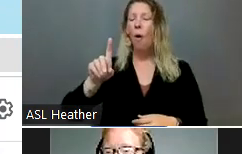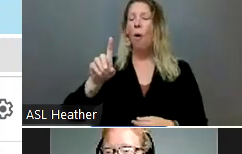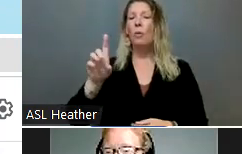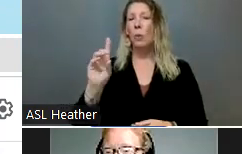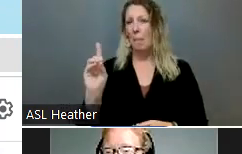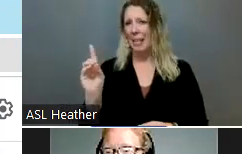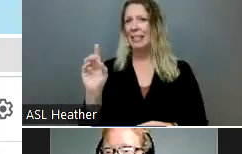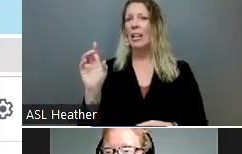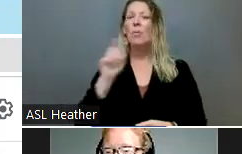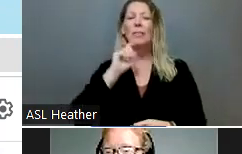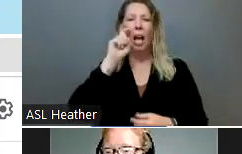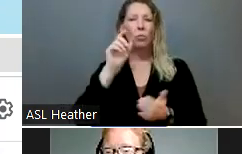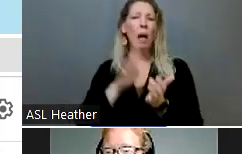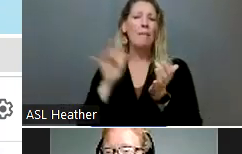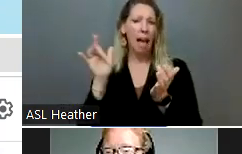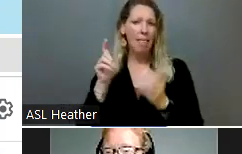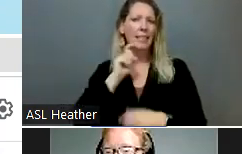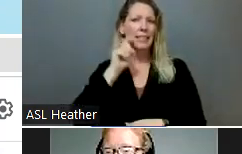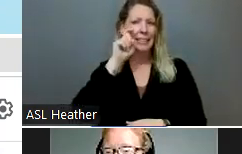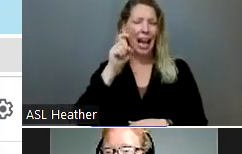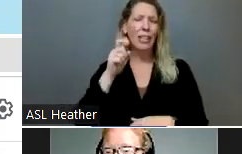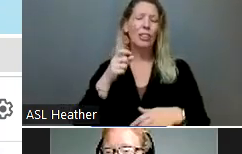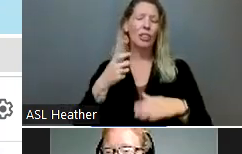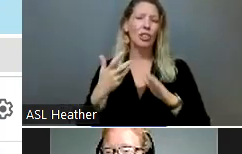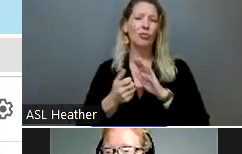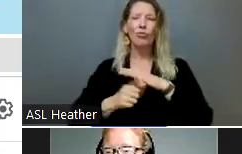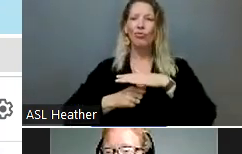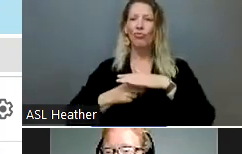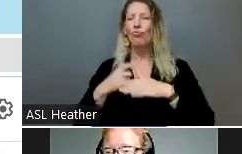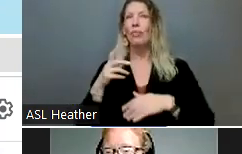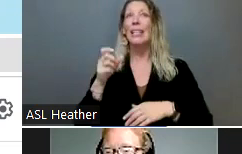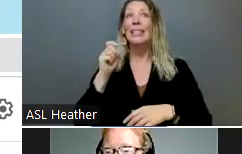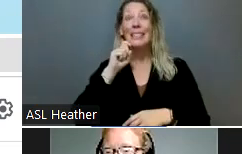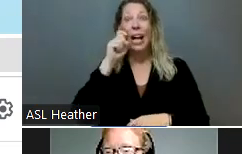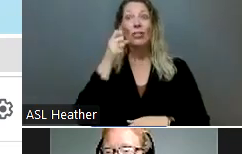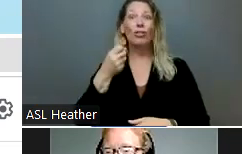and sex trafficking resources. So these are our various county web pages for these resources.